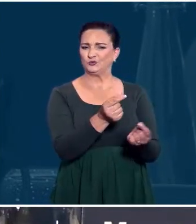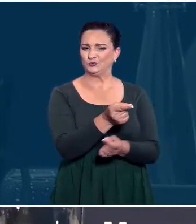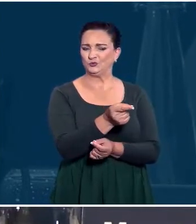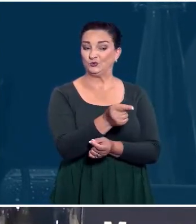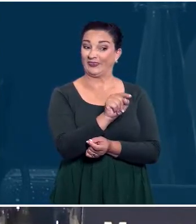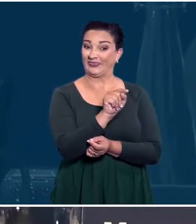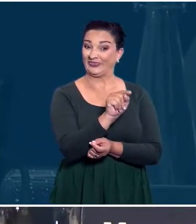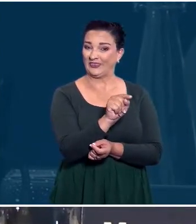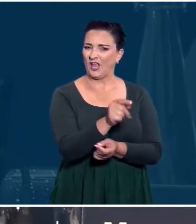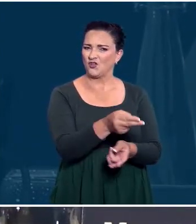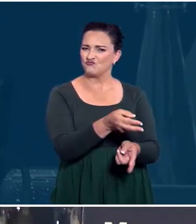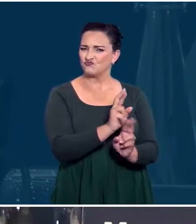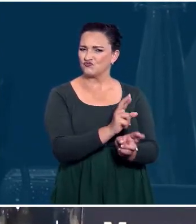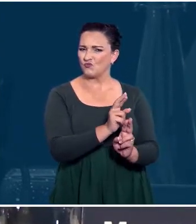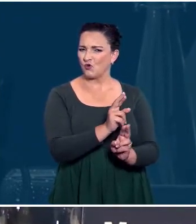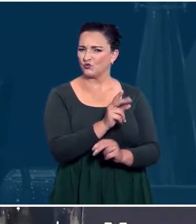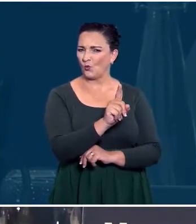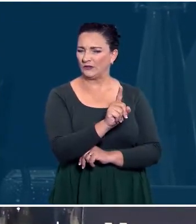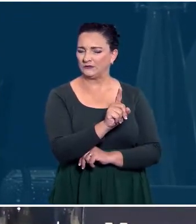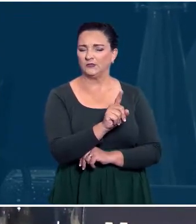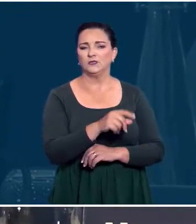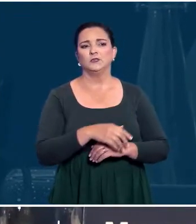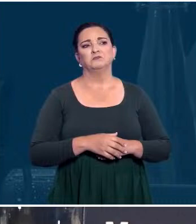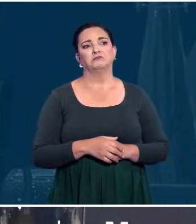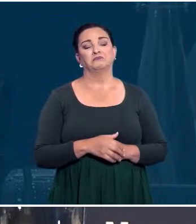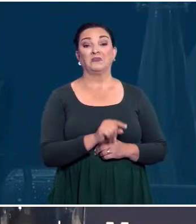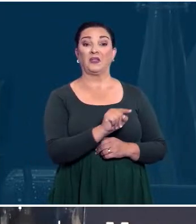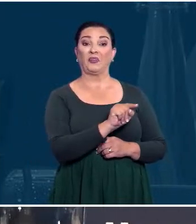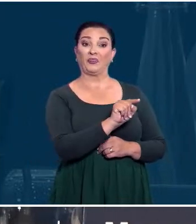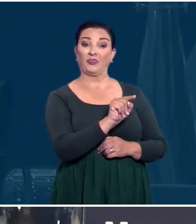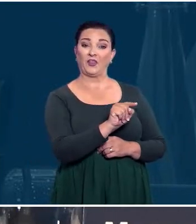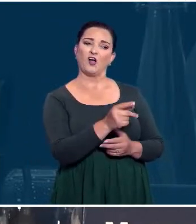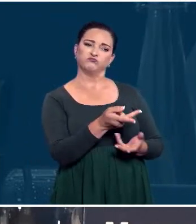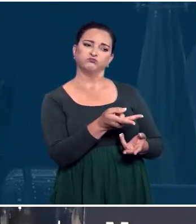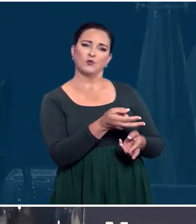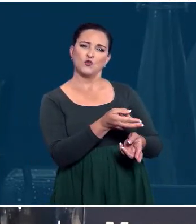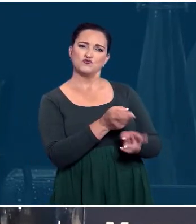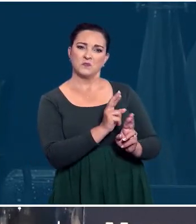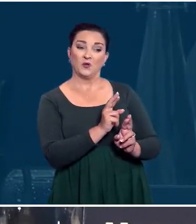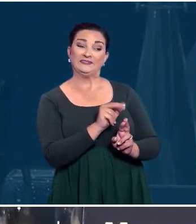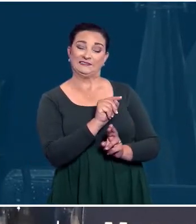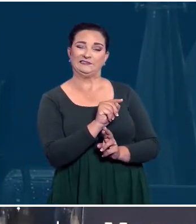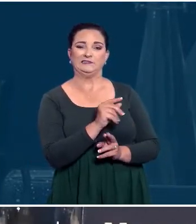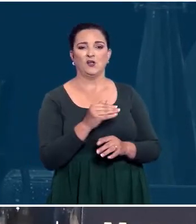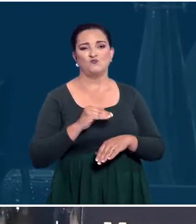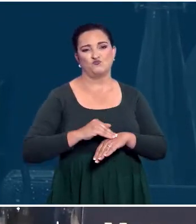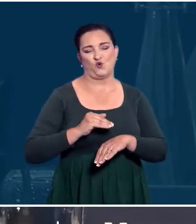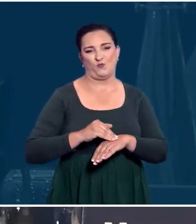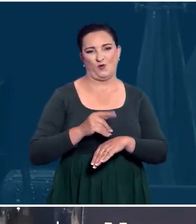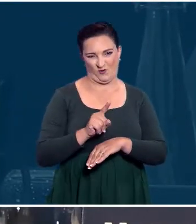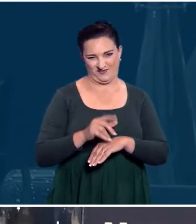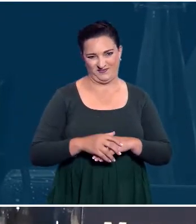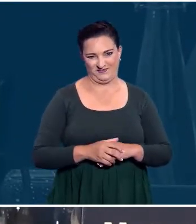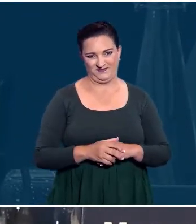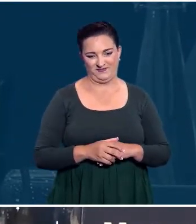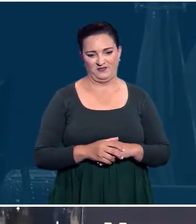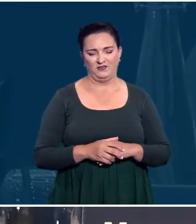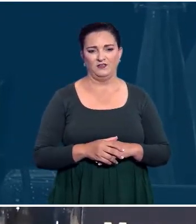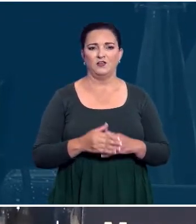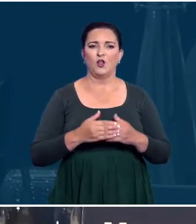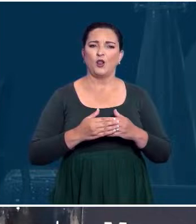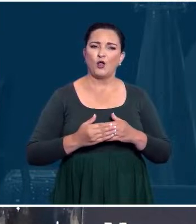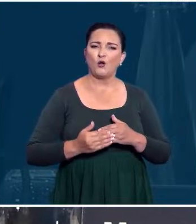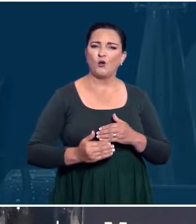to. And so part of what they're responding to, and which has been a problem for a long time, is long-term borrowing